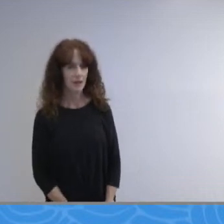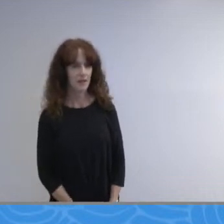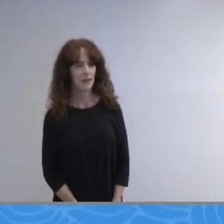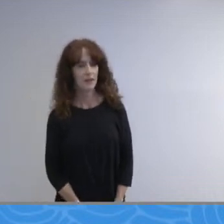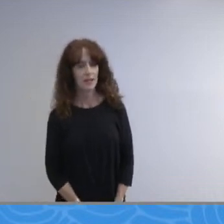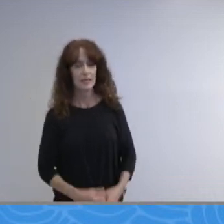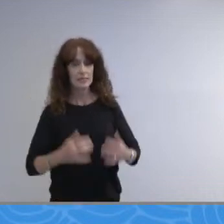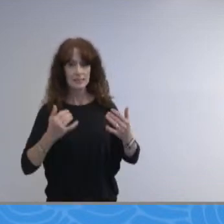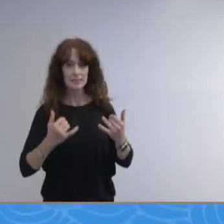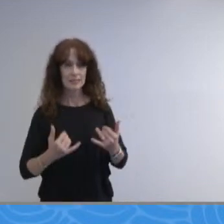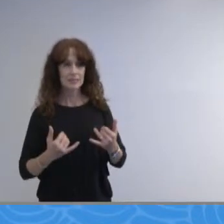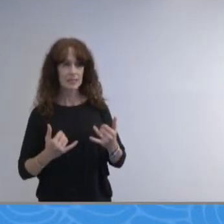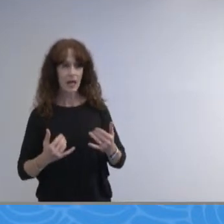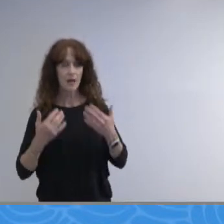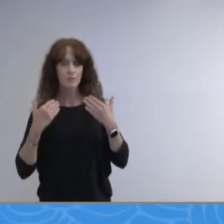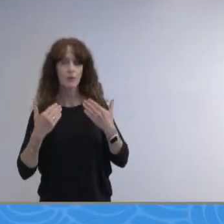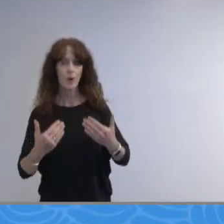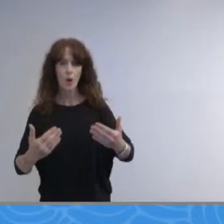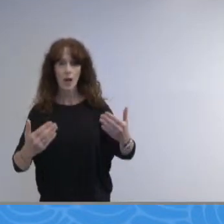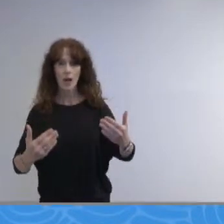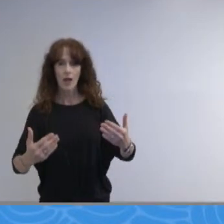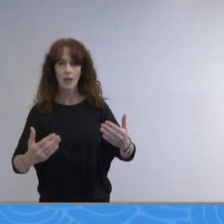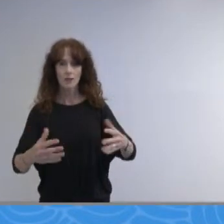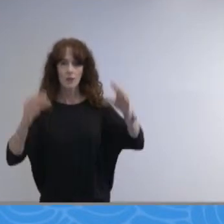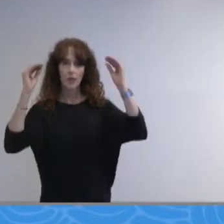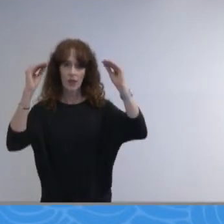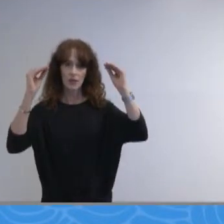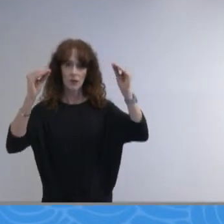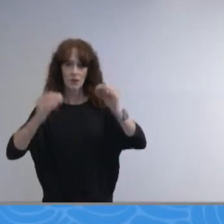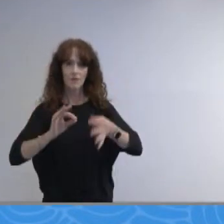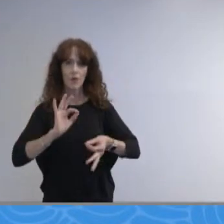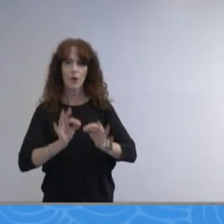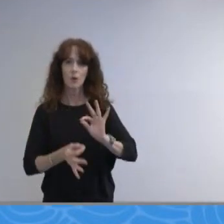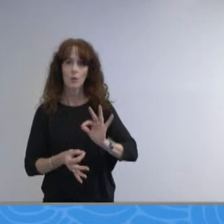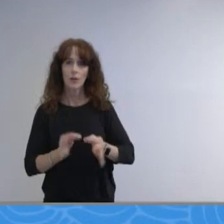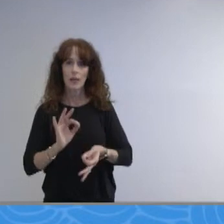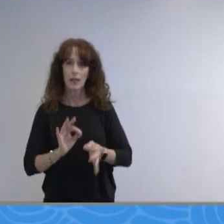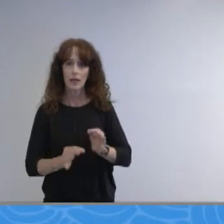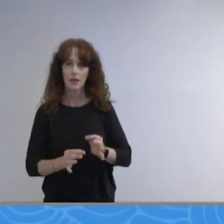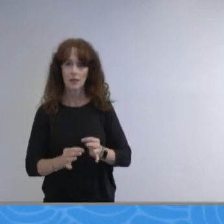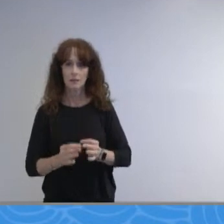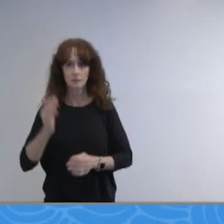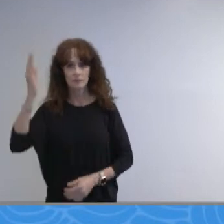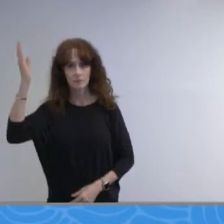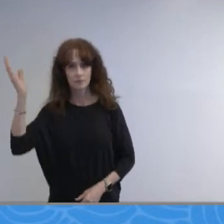So it's time to go ahead and do the instructions for interpreting.